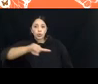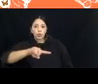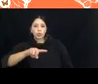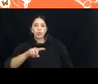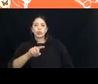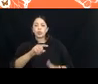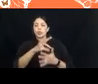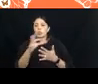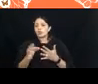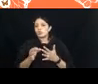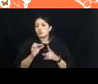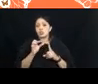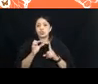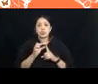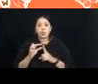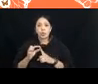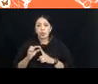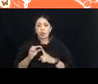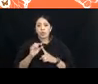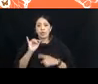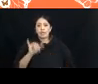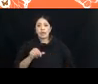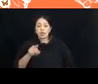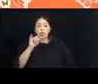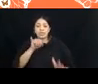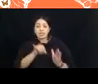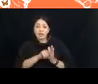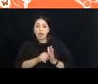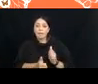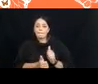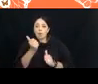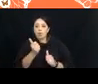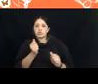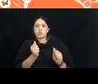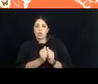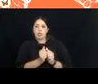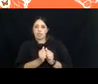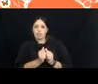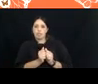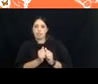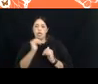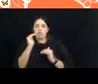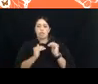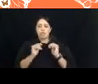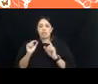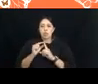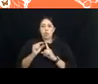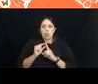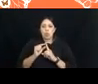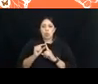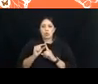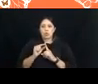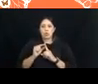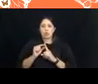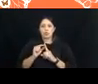term that you identify most with, as opposed to the term that is imposed